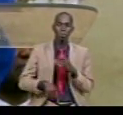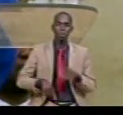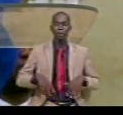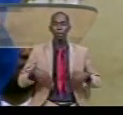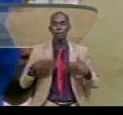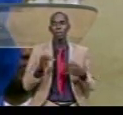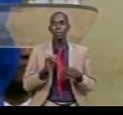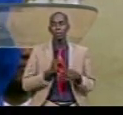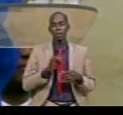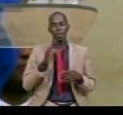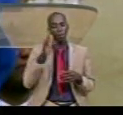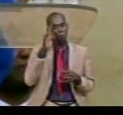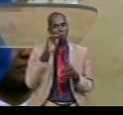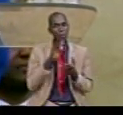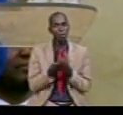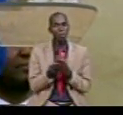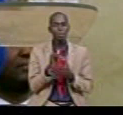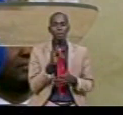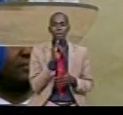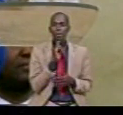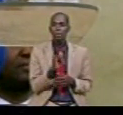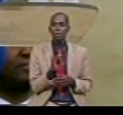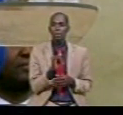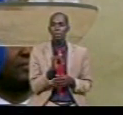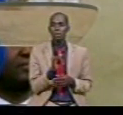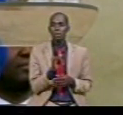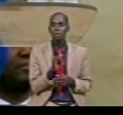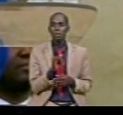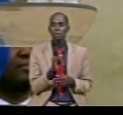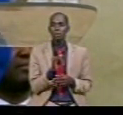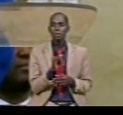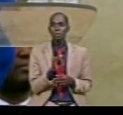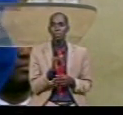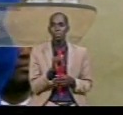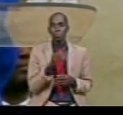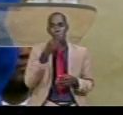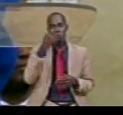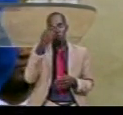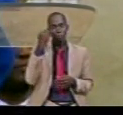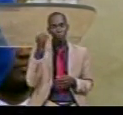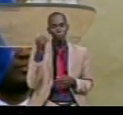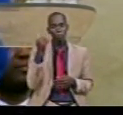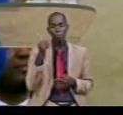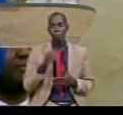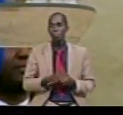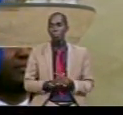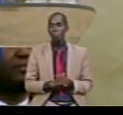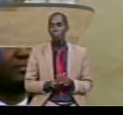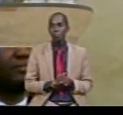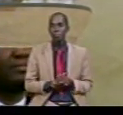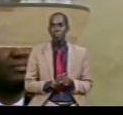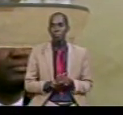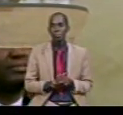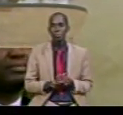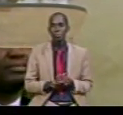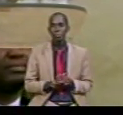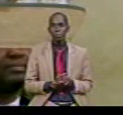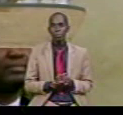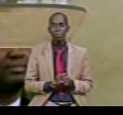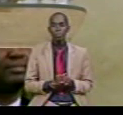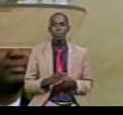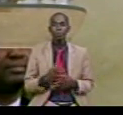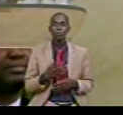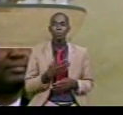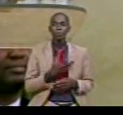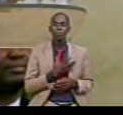vision from heaven. And because of this, it has stood the test of time and has